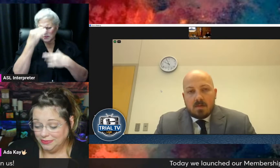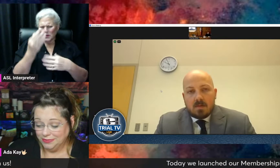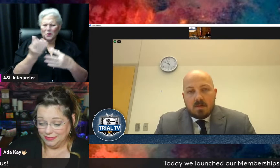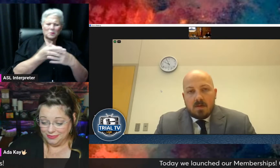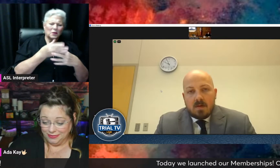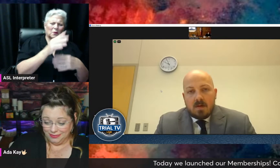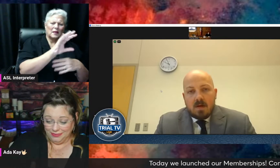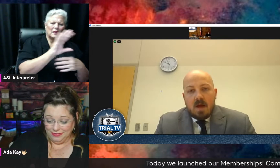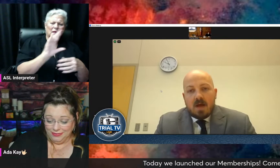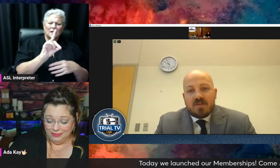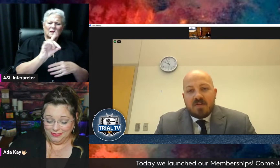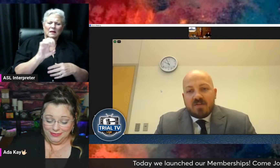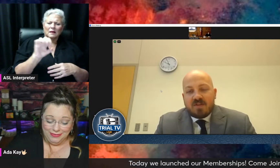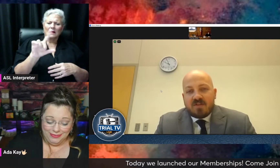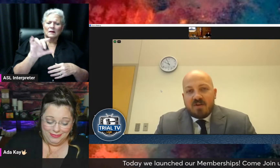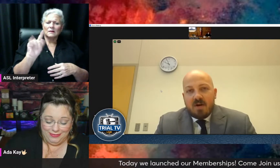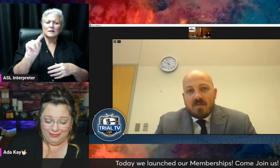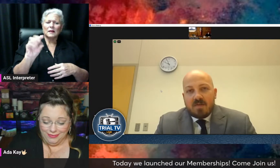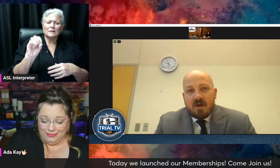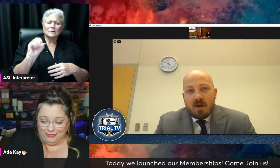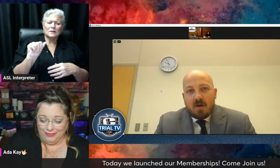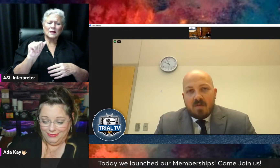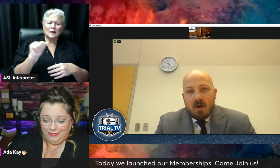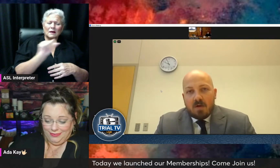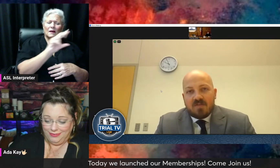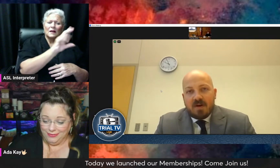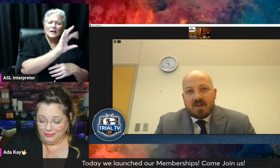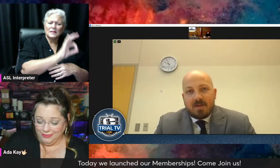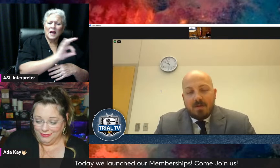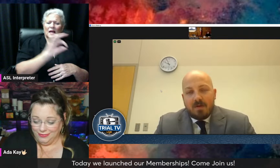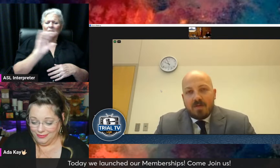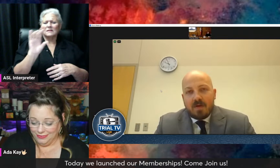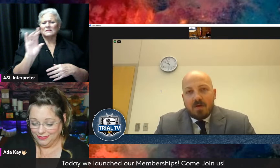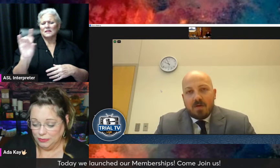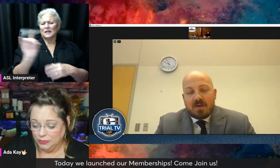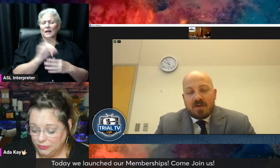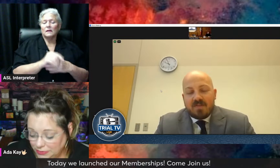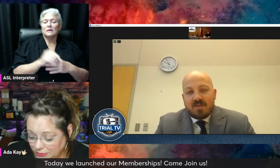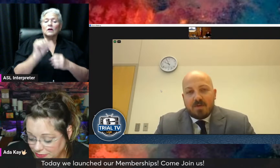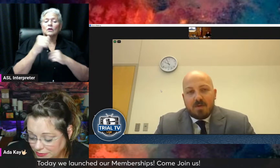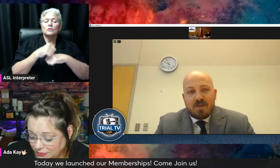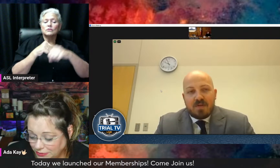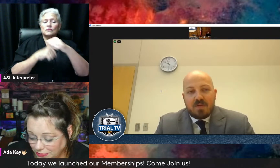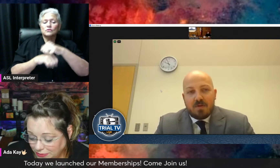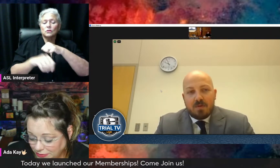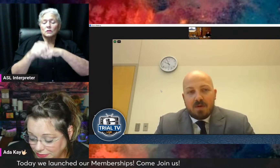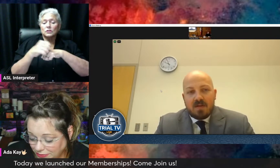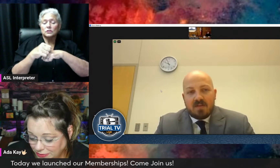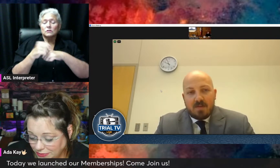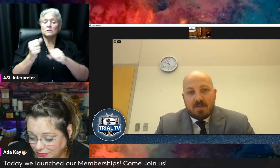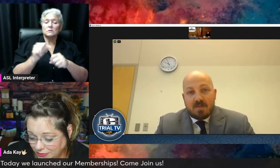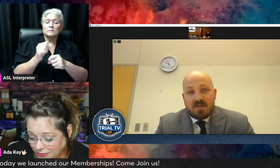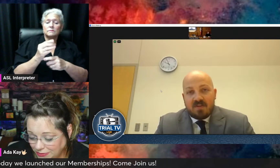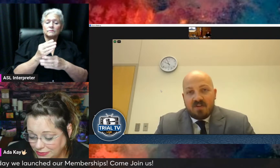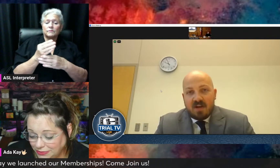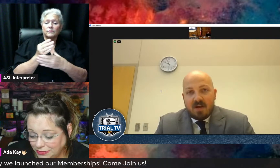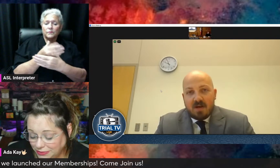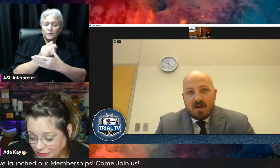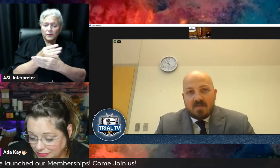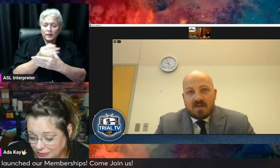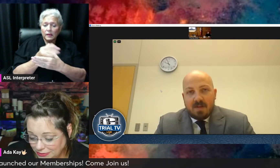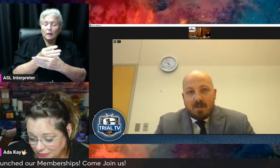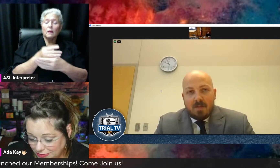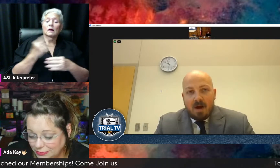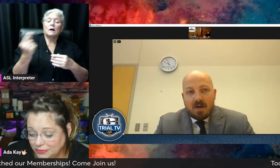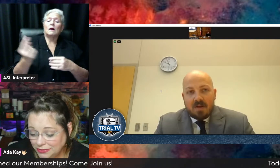8s? So the structure of the drug overall is very similar. The only difference between the two is the